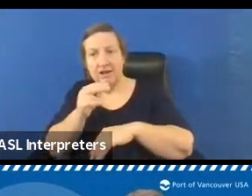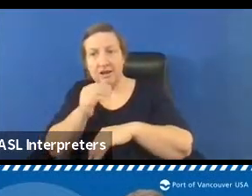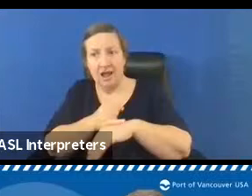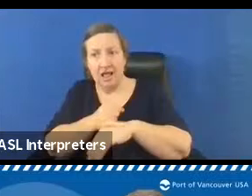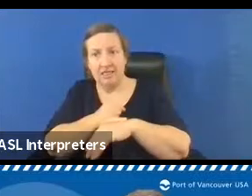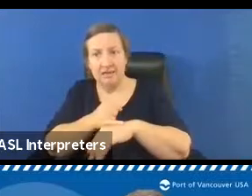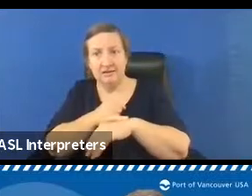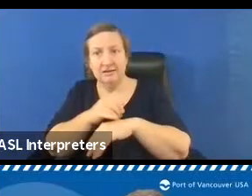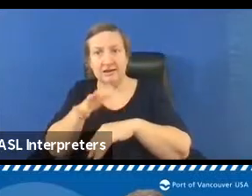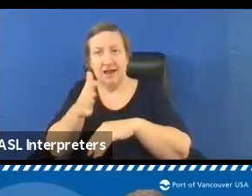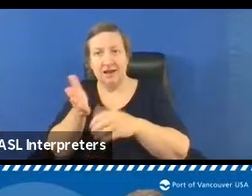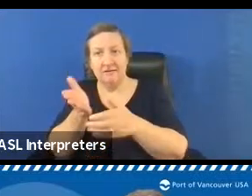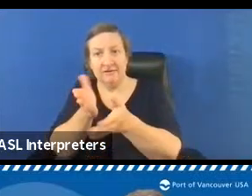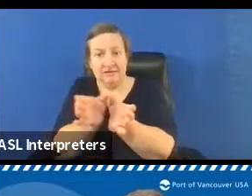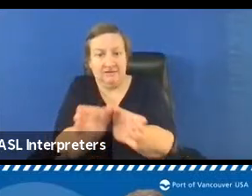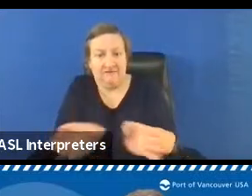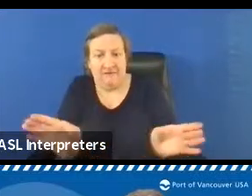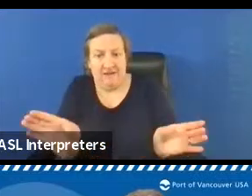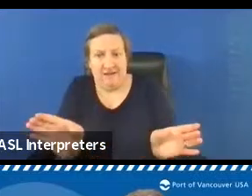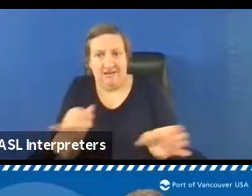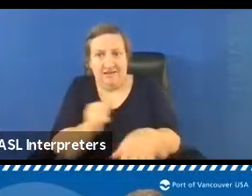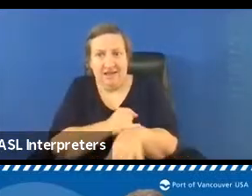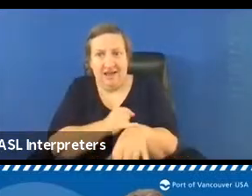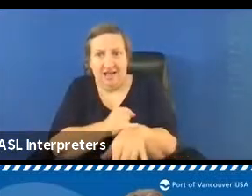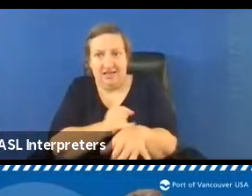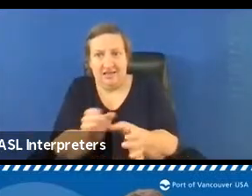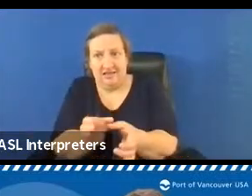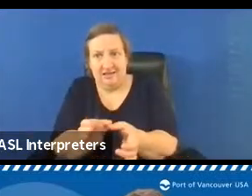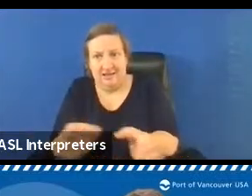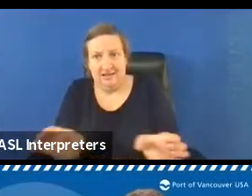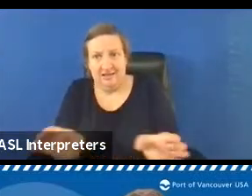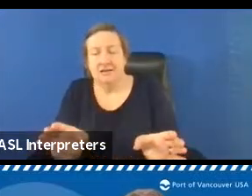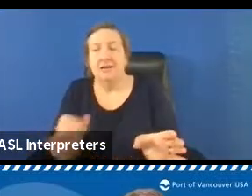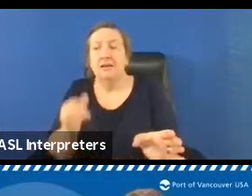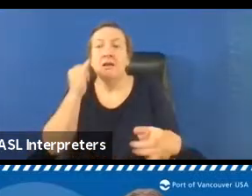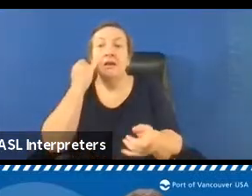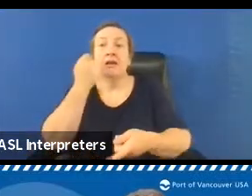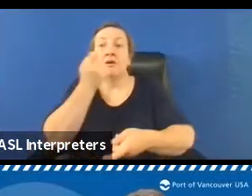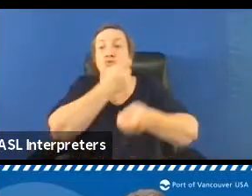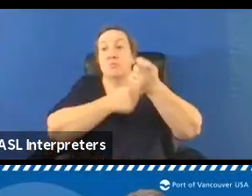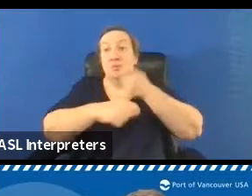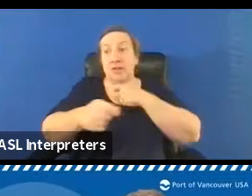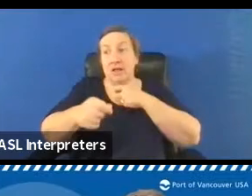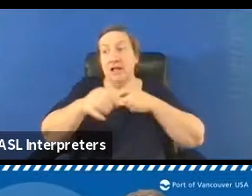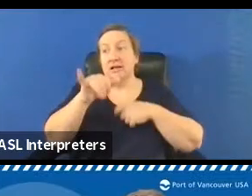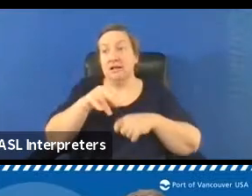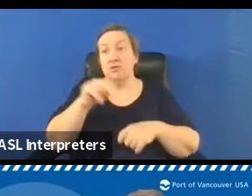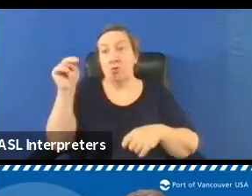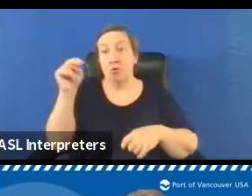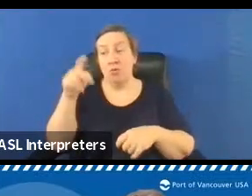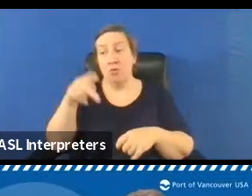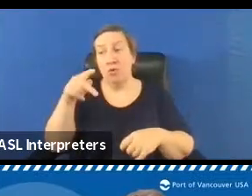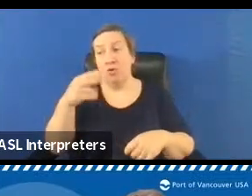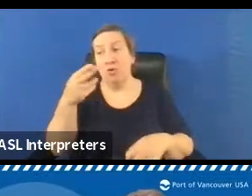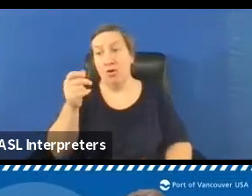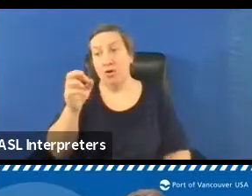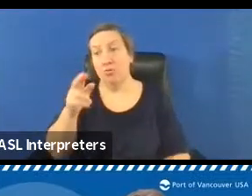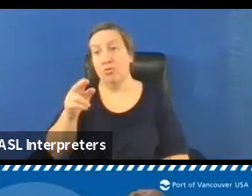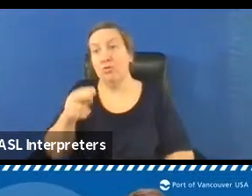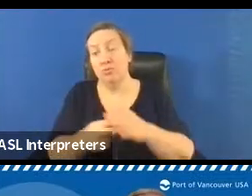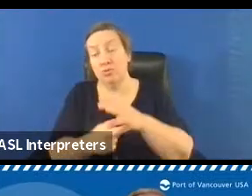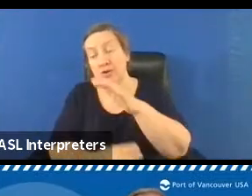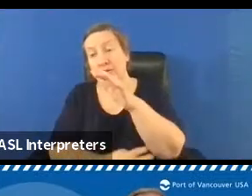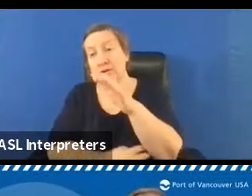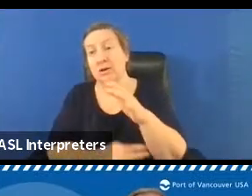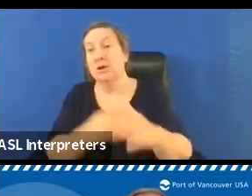the island. So with the potential replacement of the North Portland Harbor Bridge,